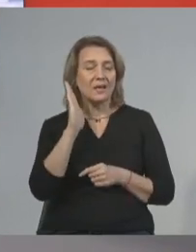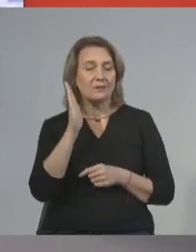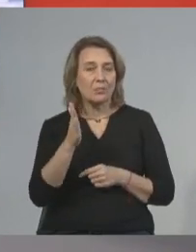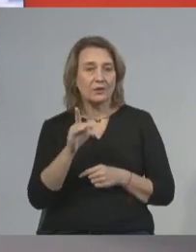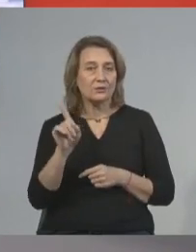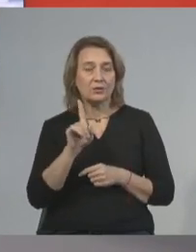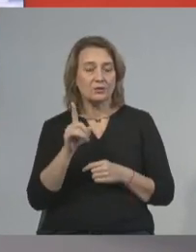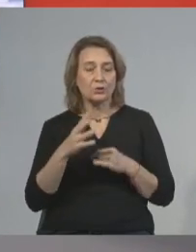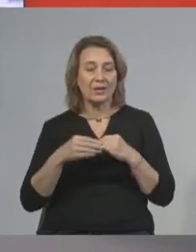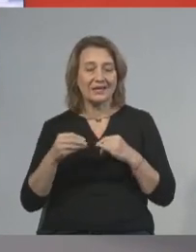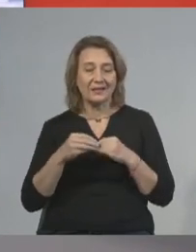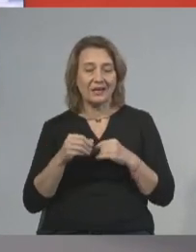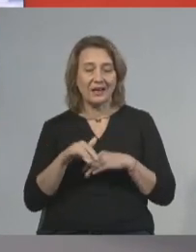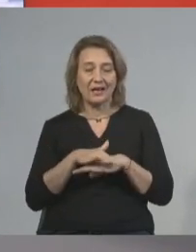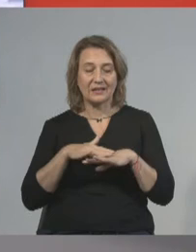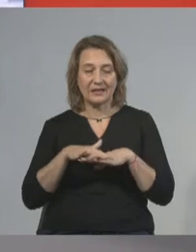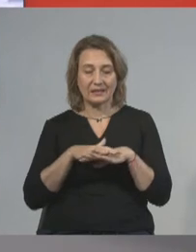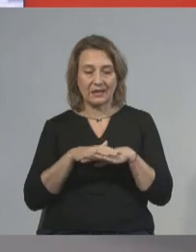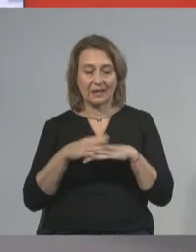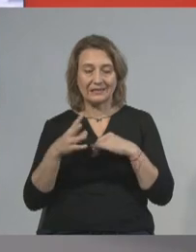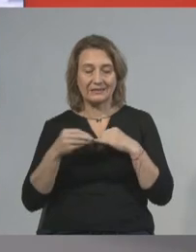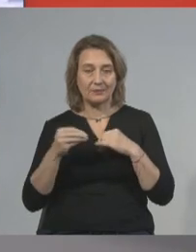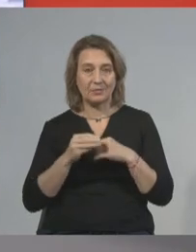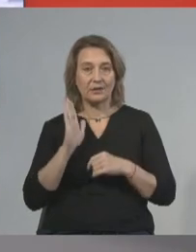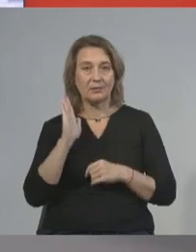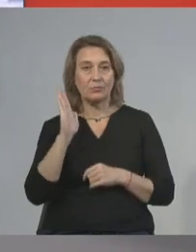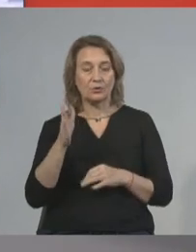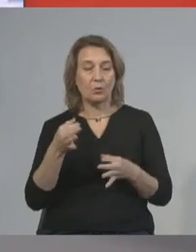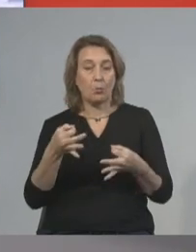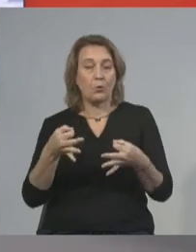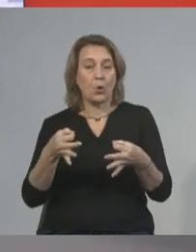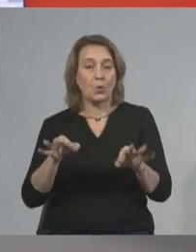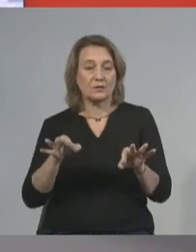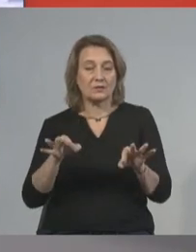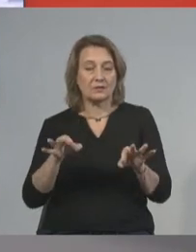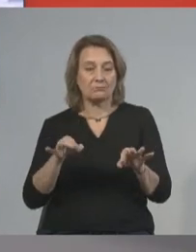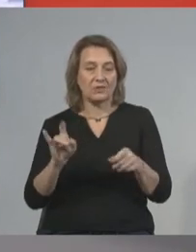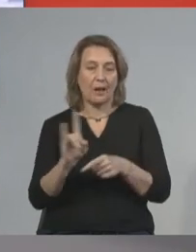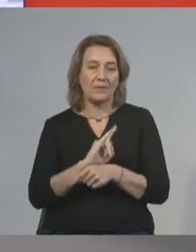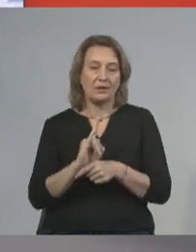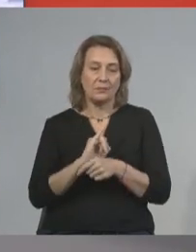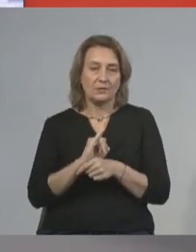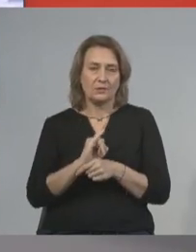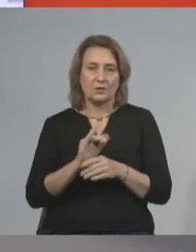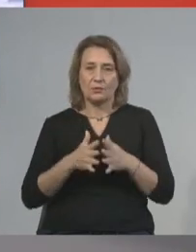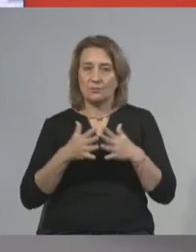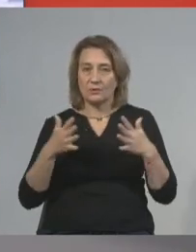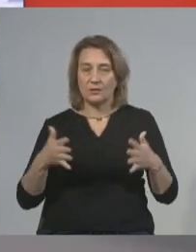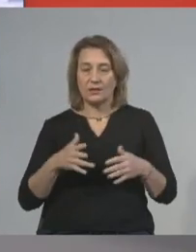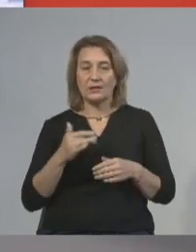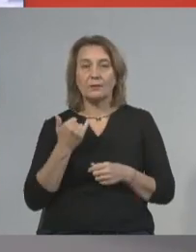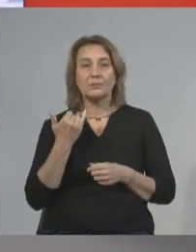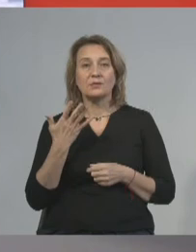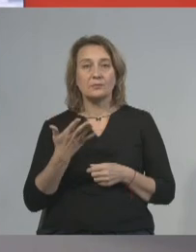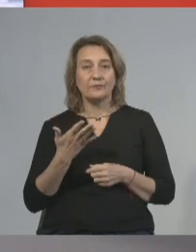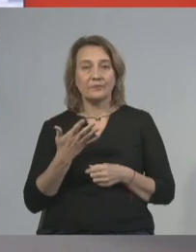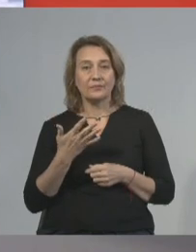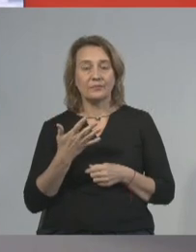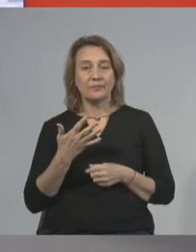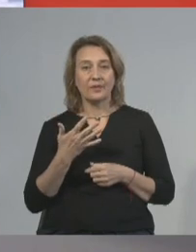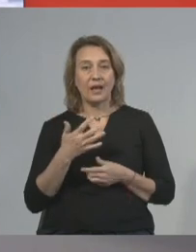understand it completely that is why the uh there is a lot of space for manipulations